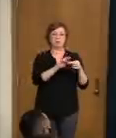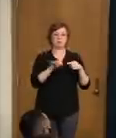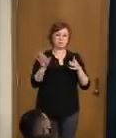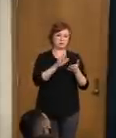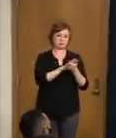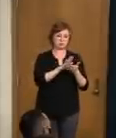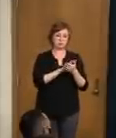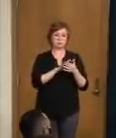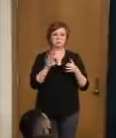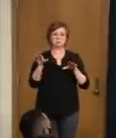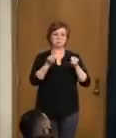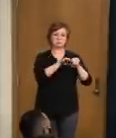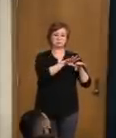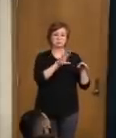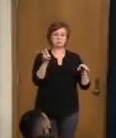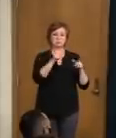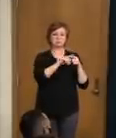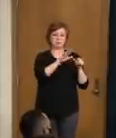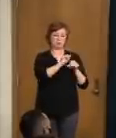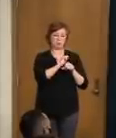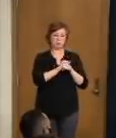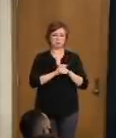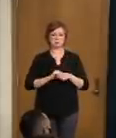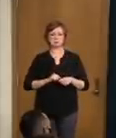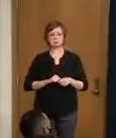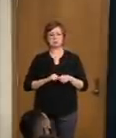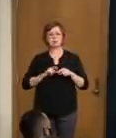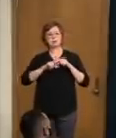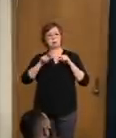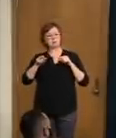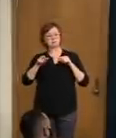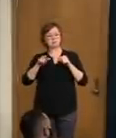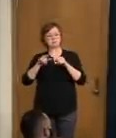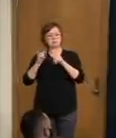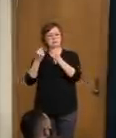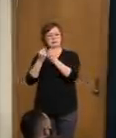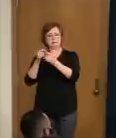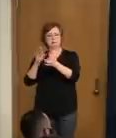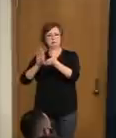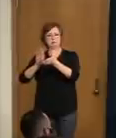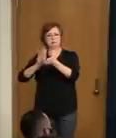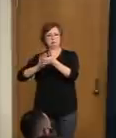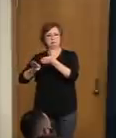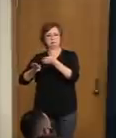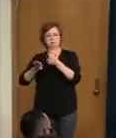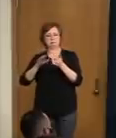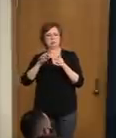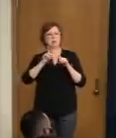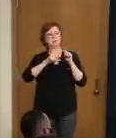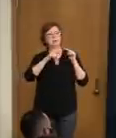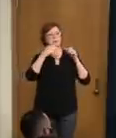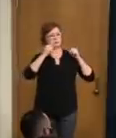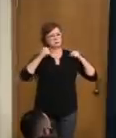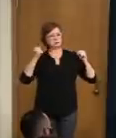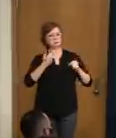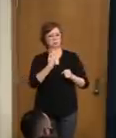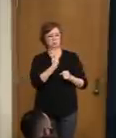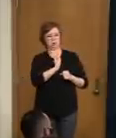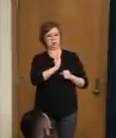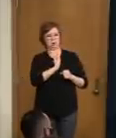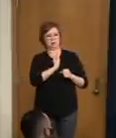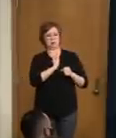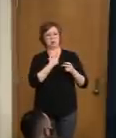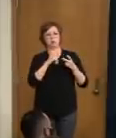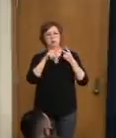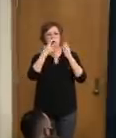So unfortunately, while conditioning is allowed, you can go to a gym and exercise, you can exercise outdoors.